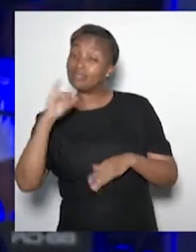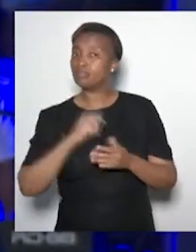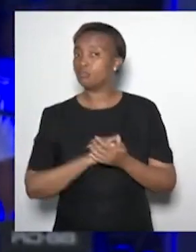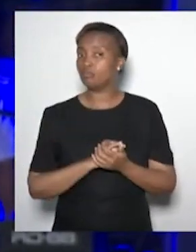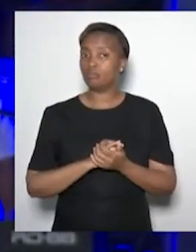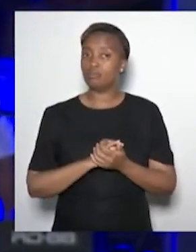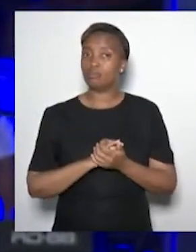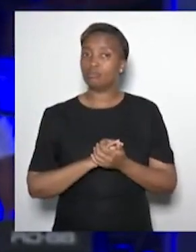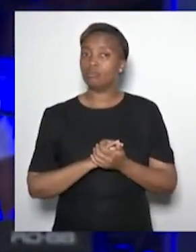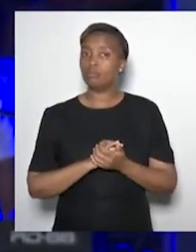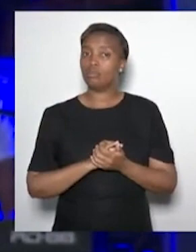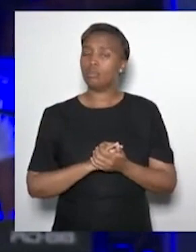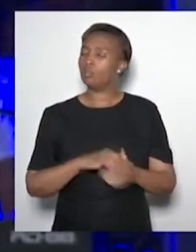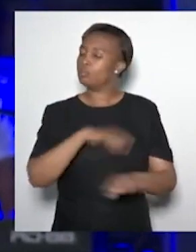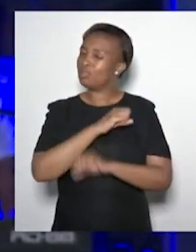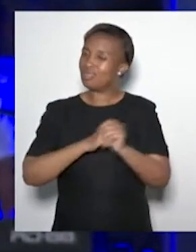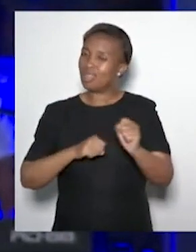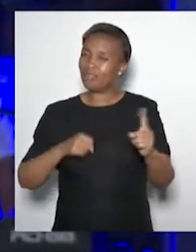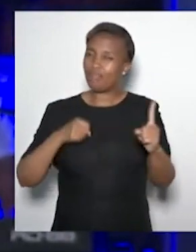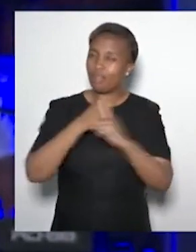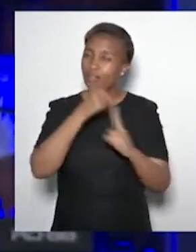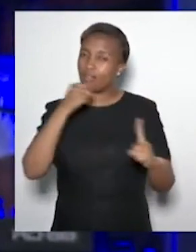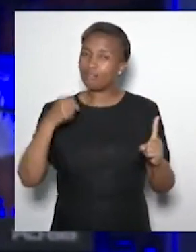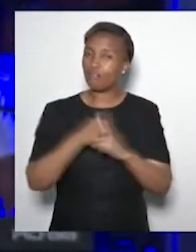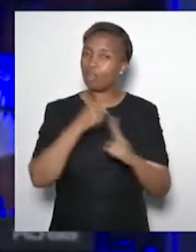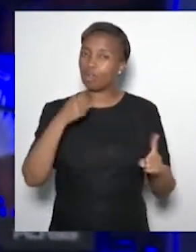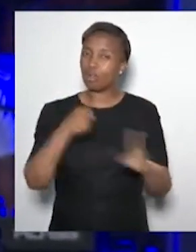shouldn't have fought Spinks.